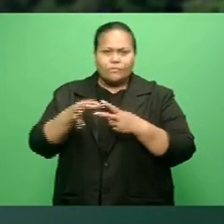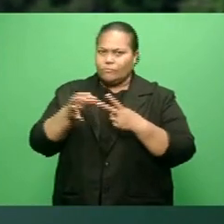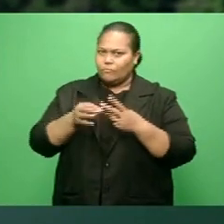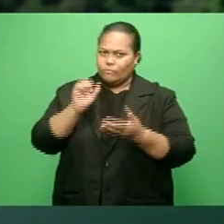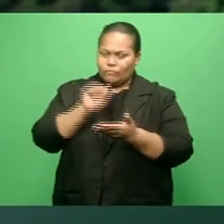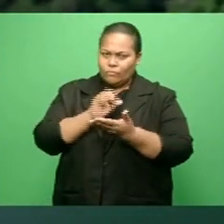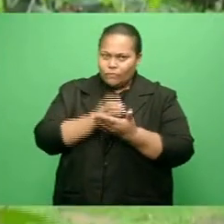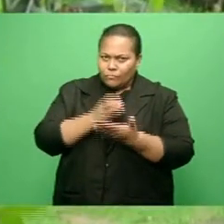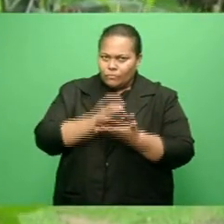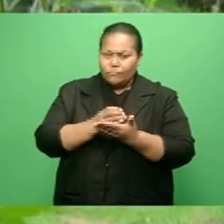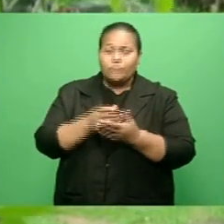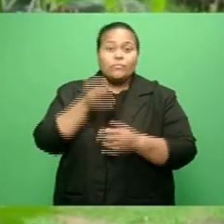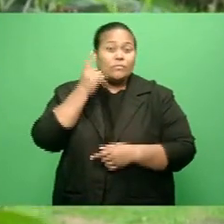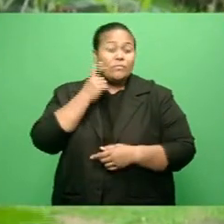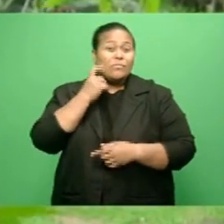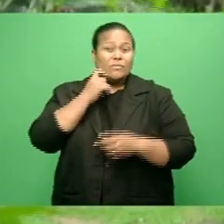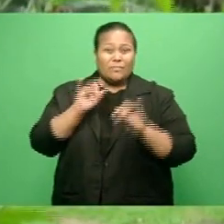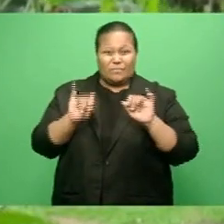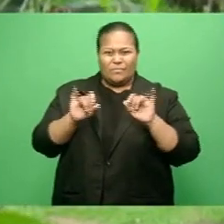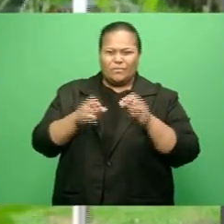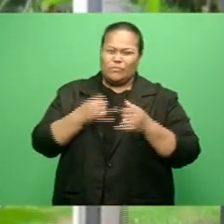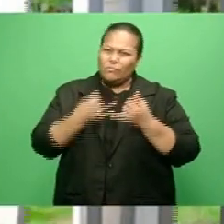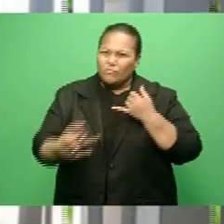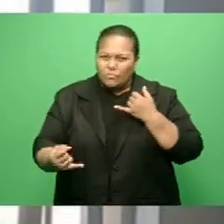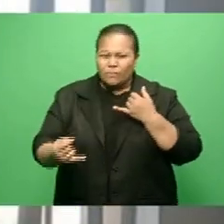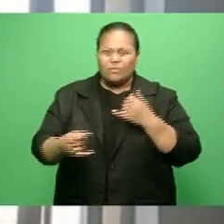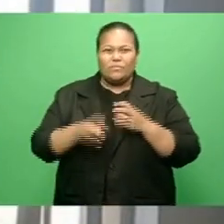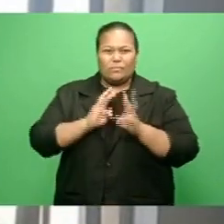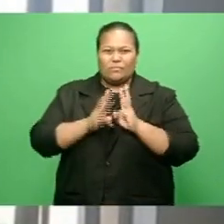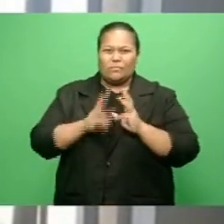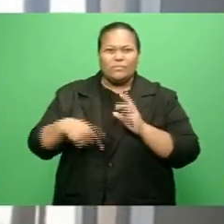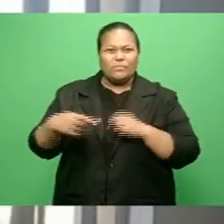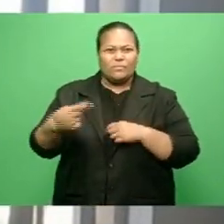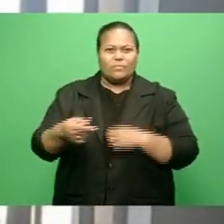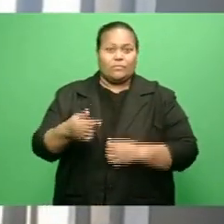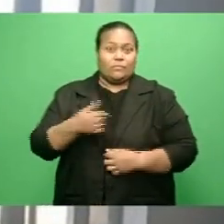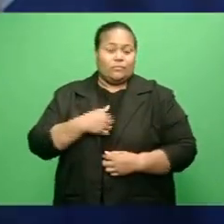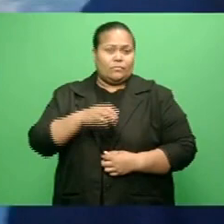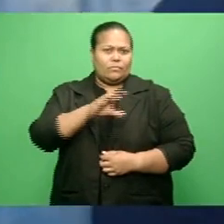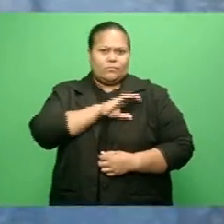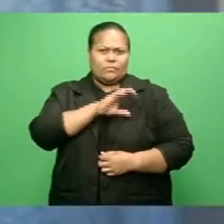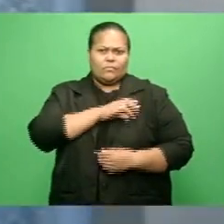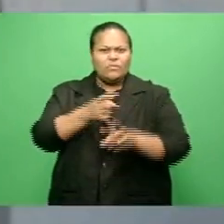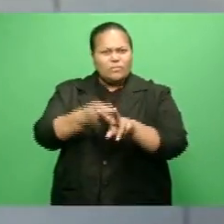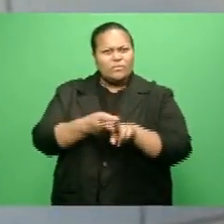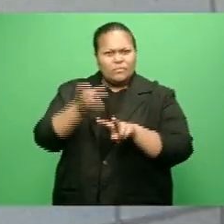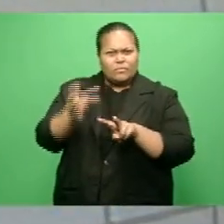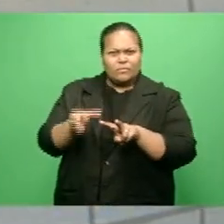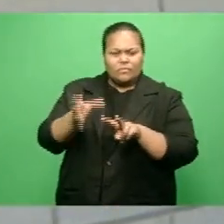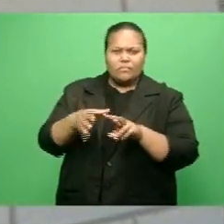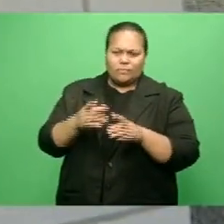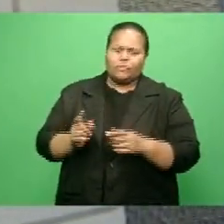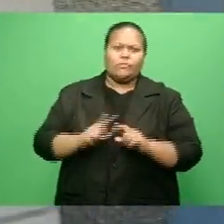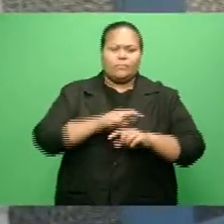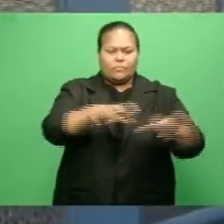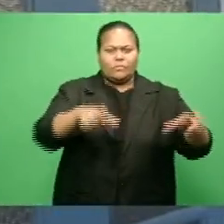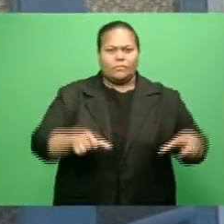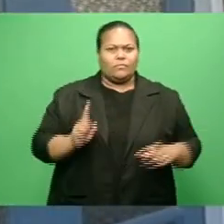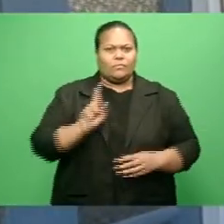to deepen if current weather continues. And I was scared, says rapist on court appearance.